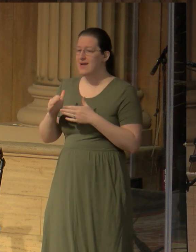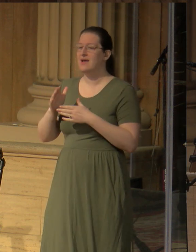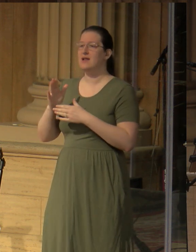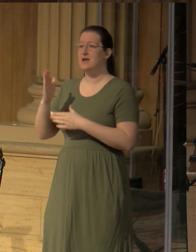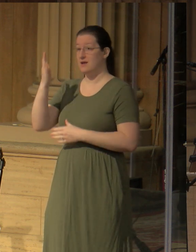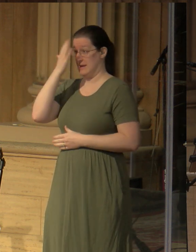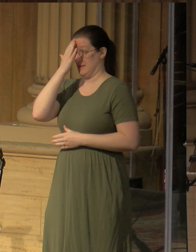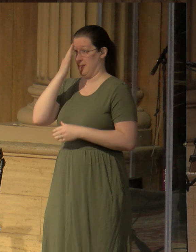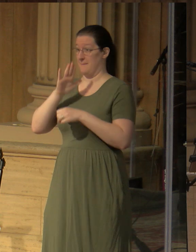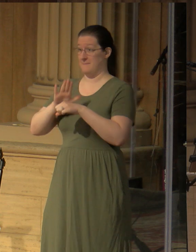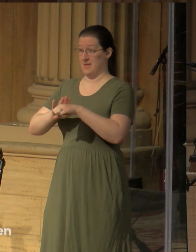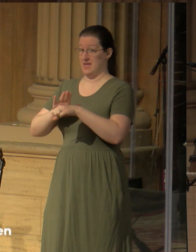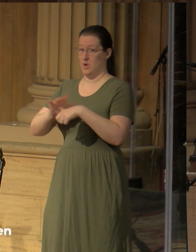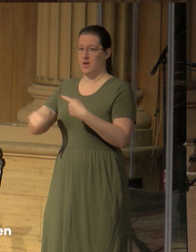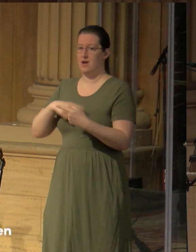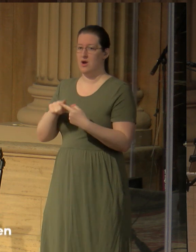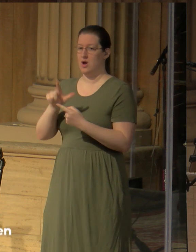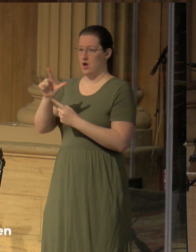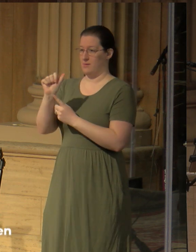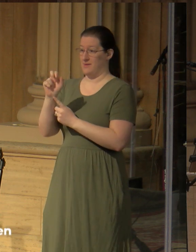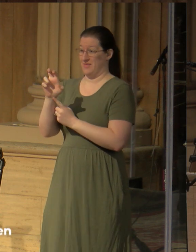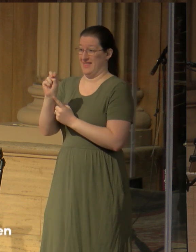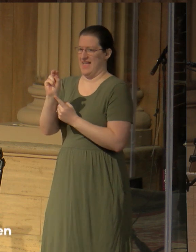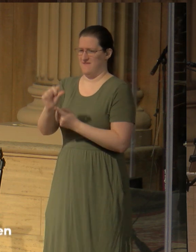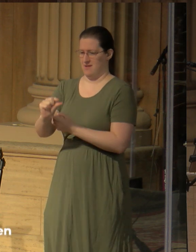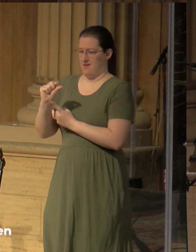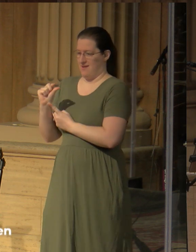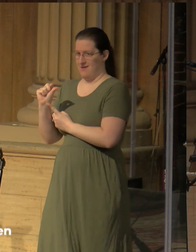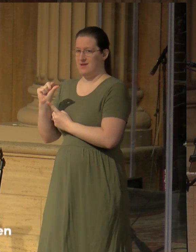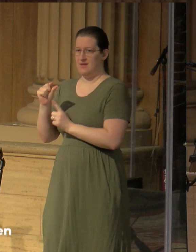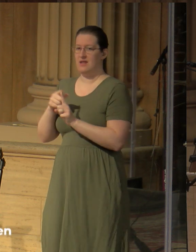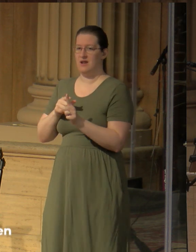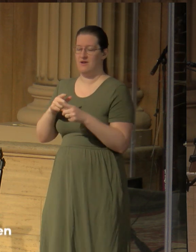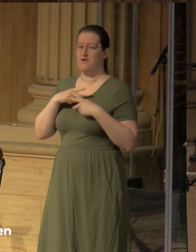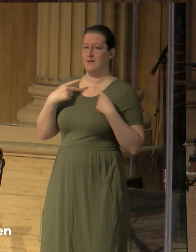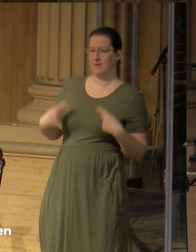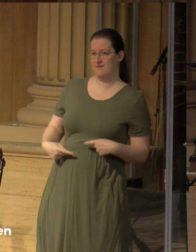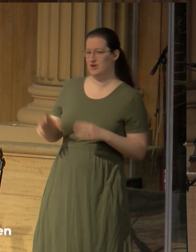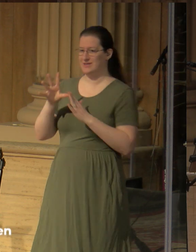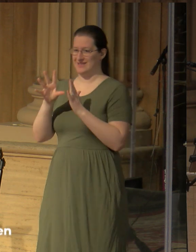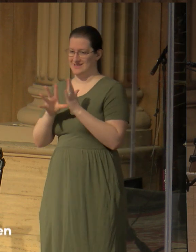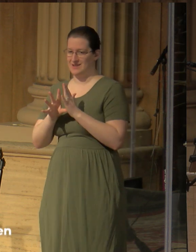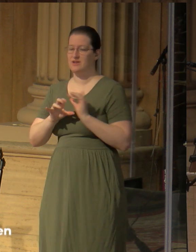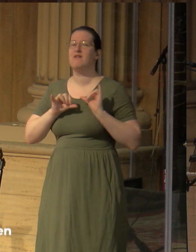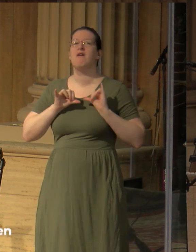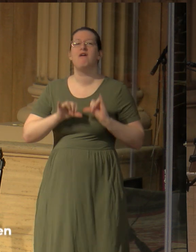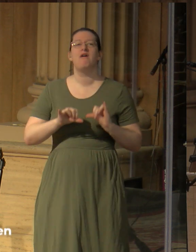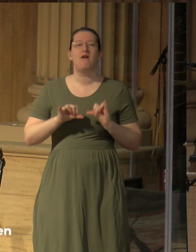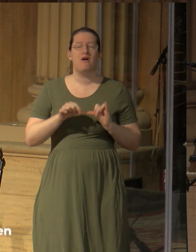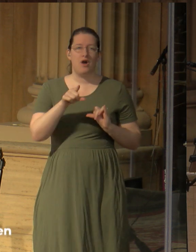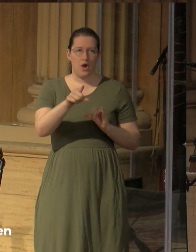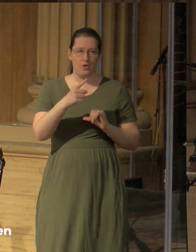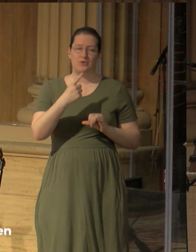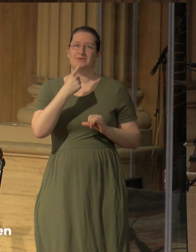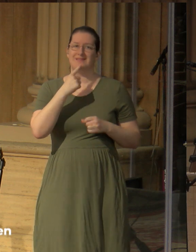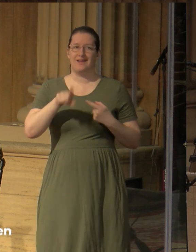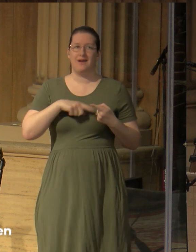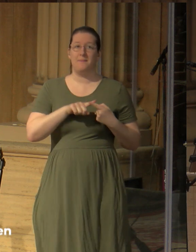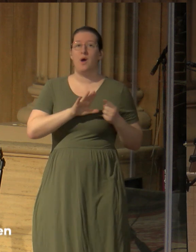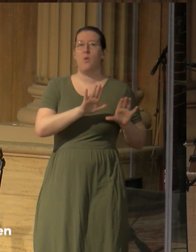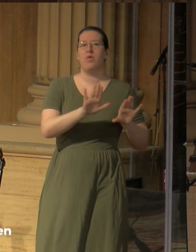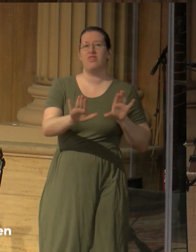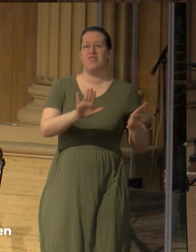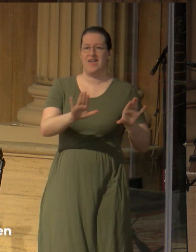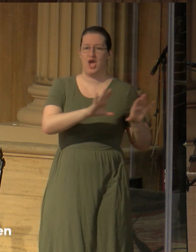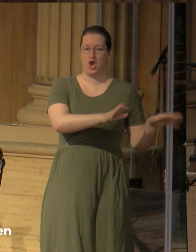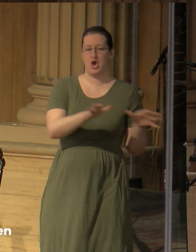and Sadducees. Then they understood that he did not tell them to beware of the leaven of bread, but of the teaching of the Pharisees and